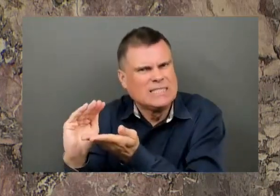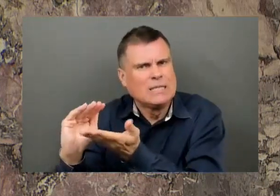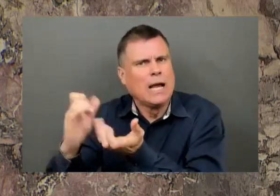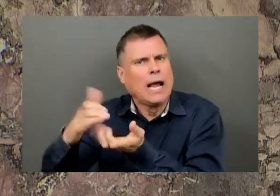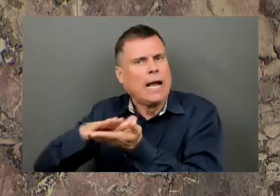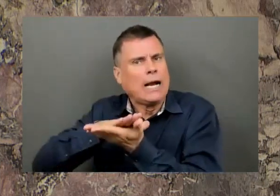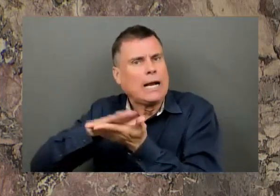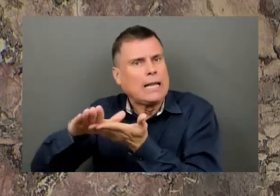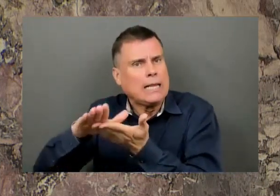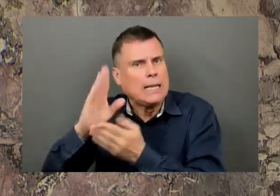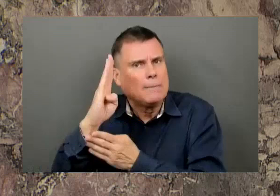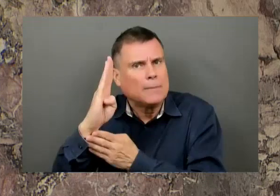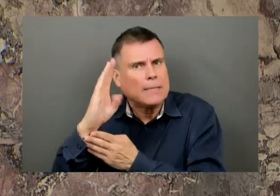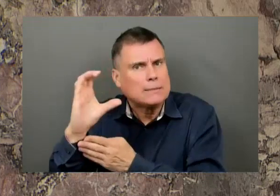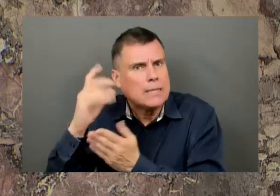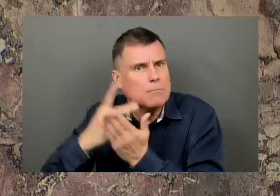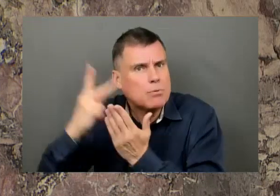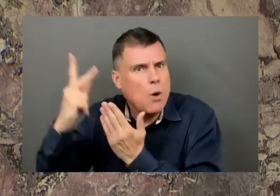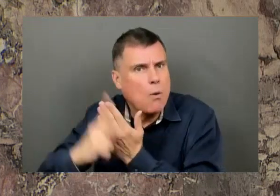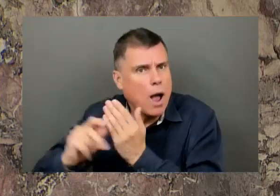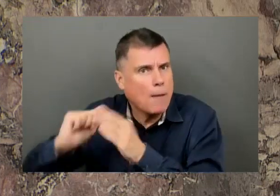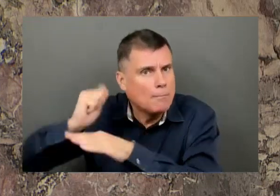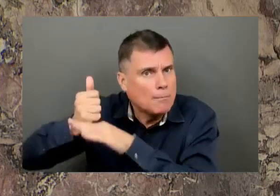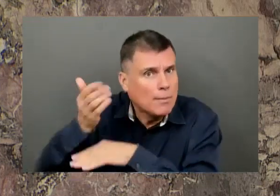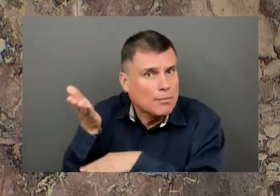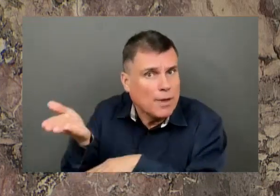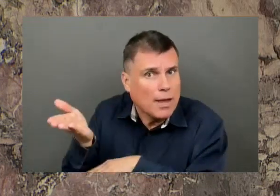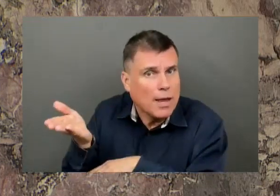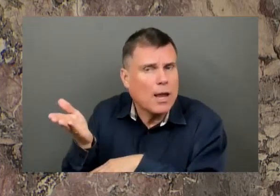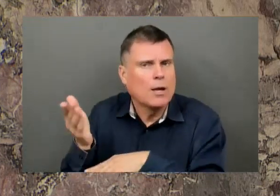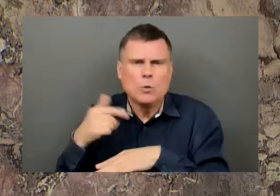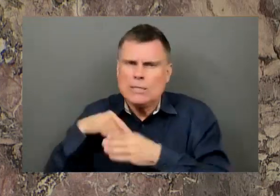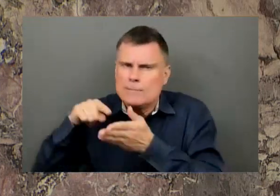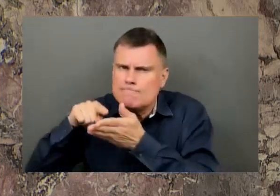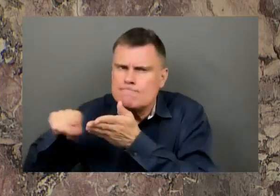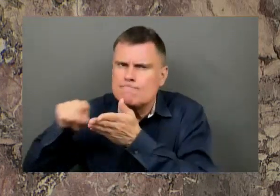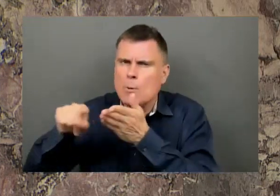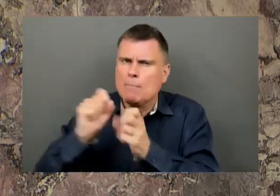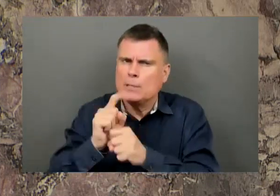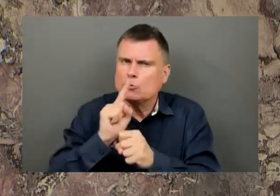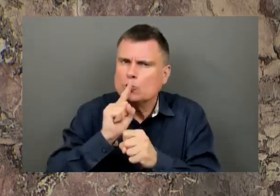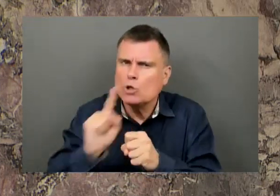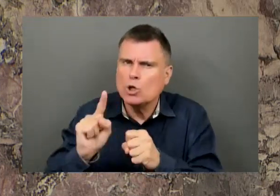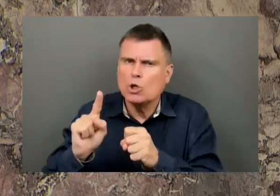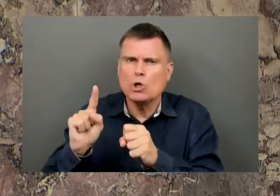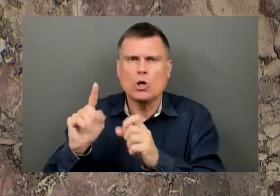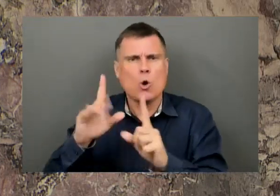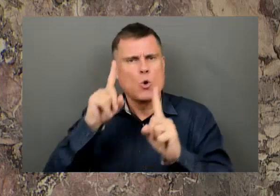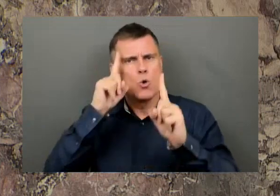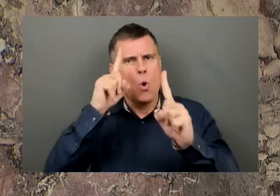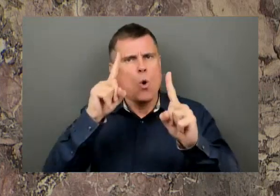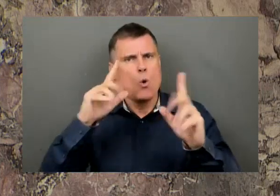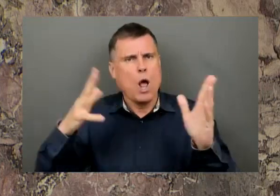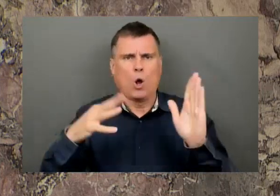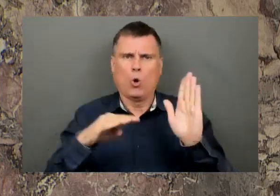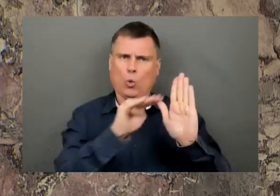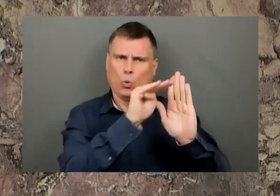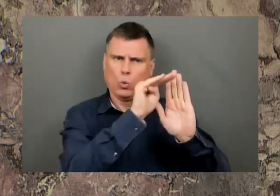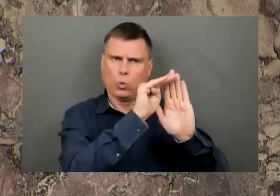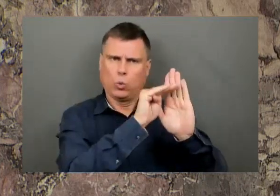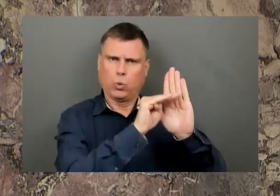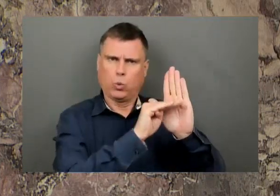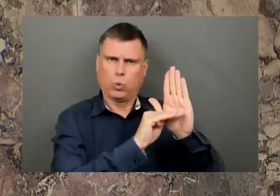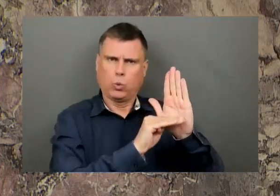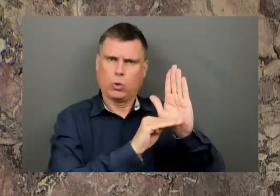working actively on bringing forward the regulatory cap on emissions from the oil and gas sector, which